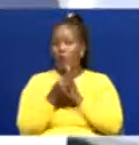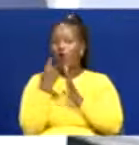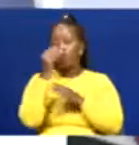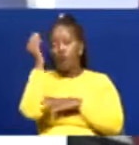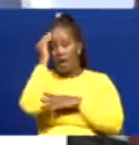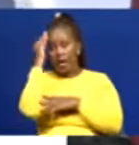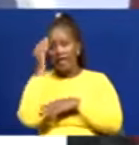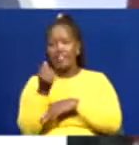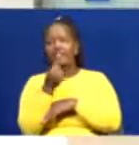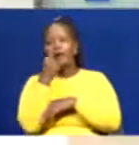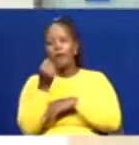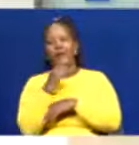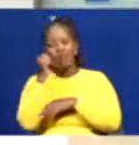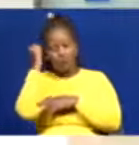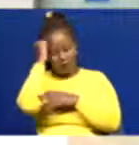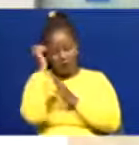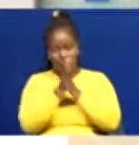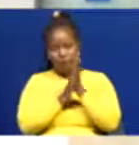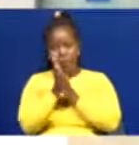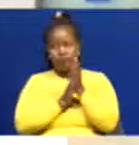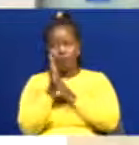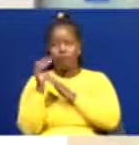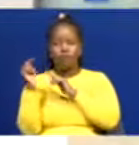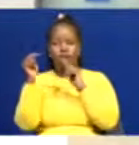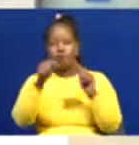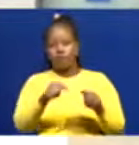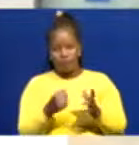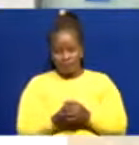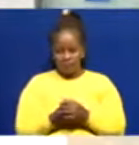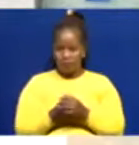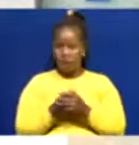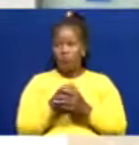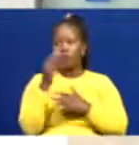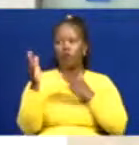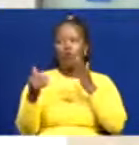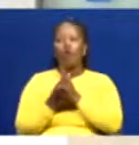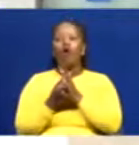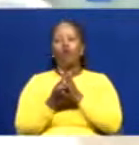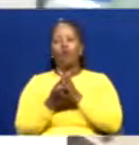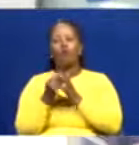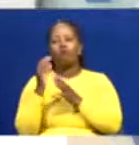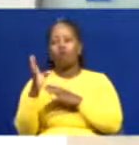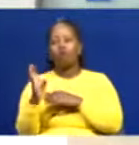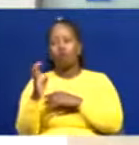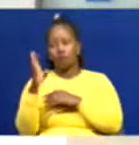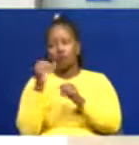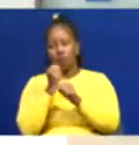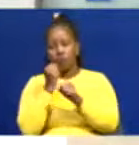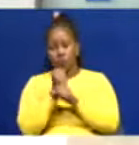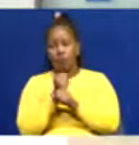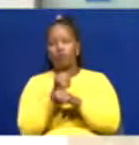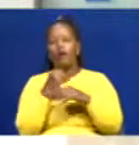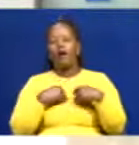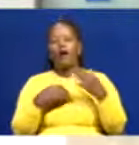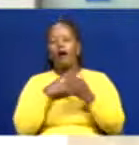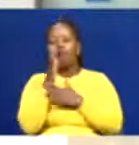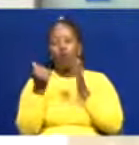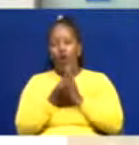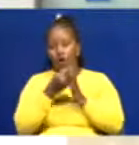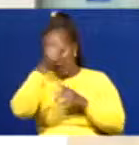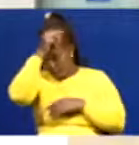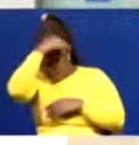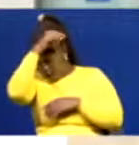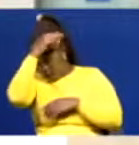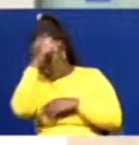courses opt to study from. The PSS who are serving in the current government are graduates of Kenya Medical Training